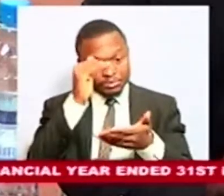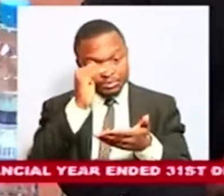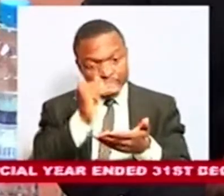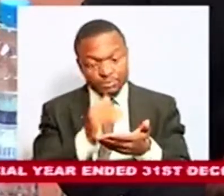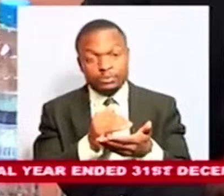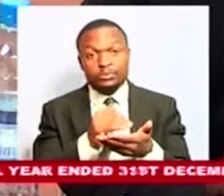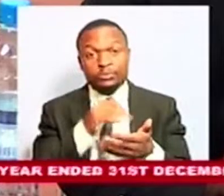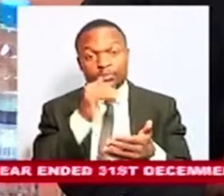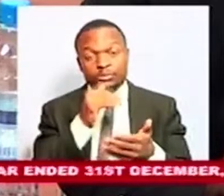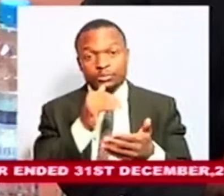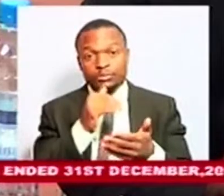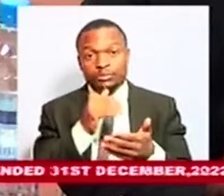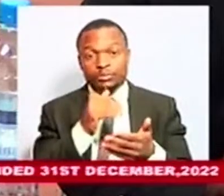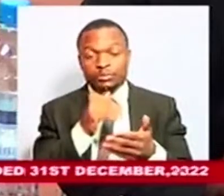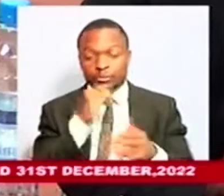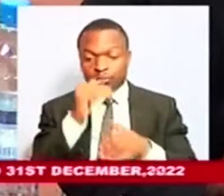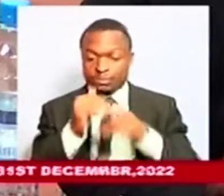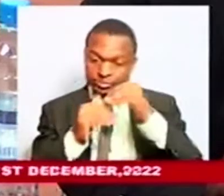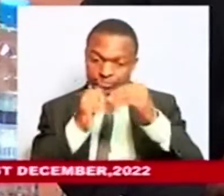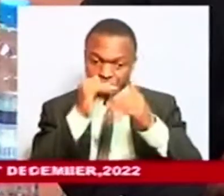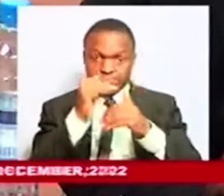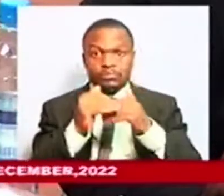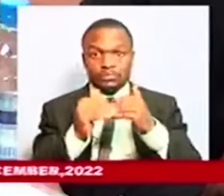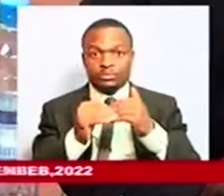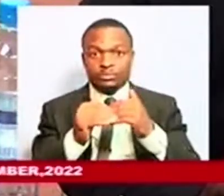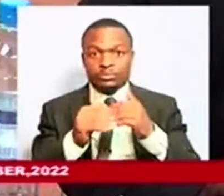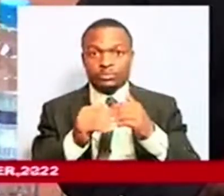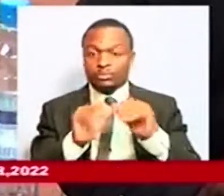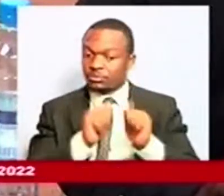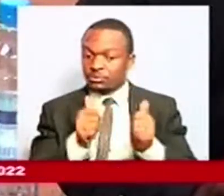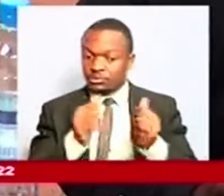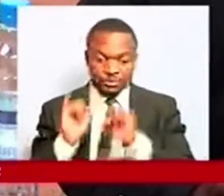to ensure the effective implementation of the CDF.